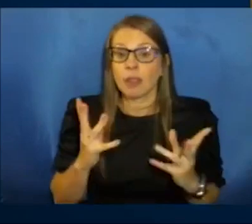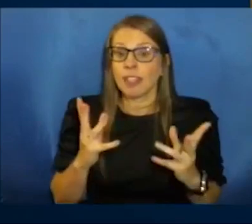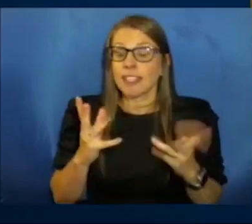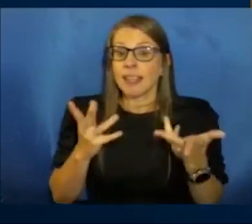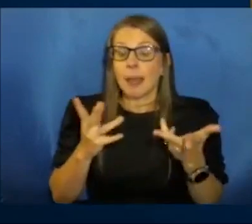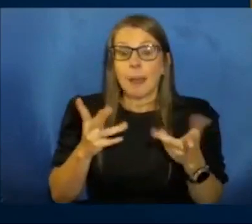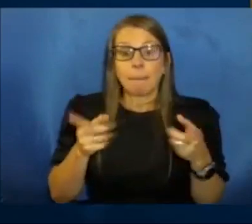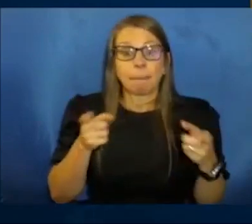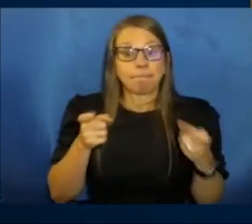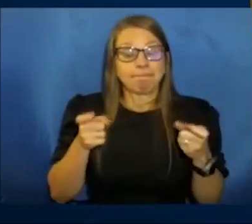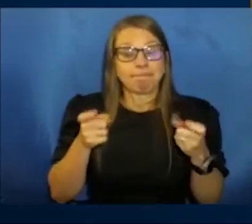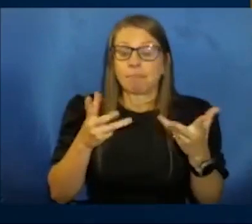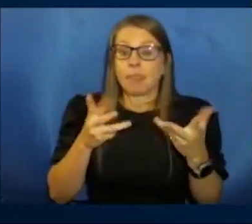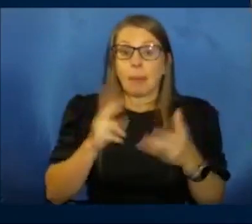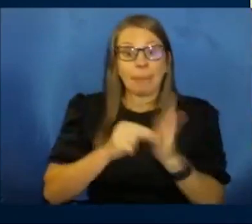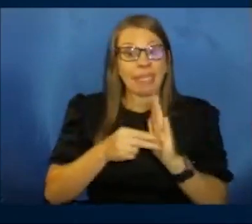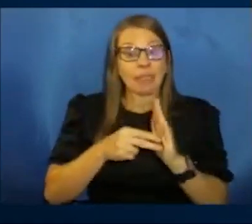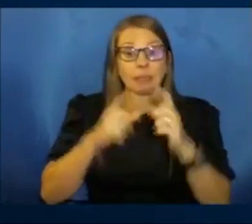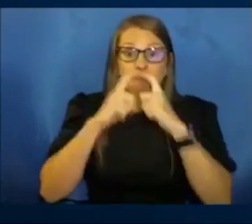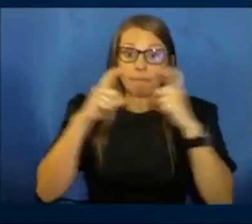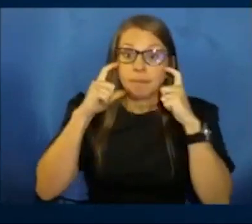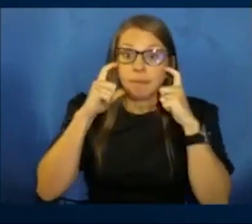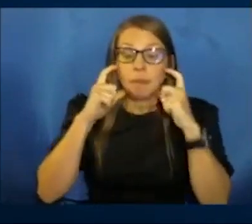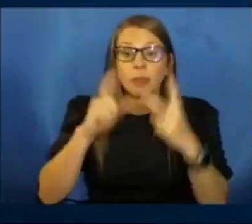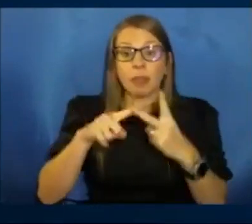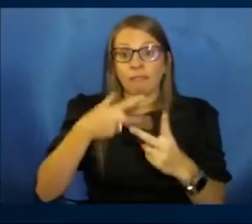weekend and get vaccinated.